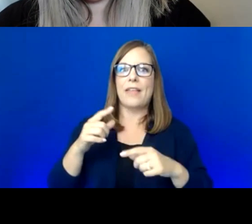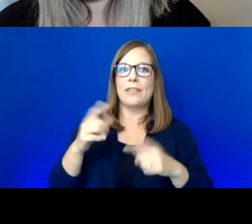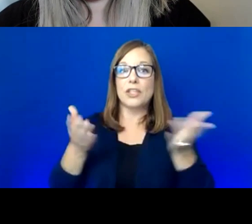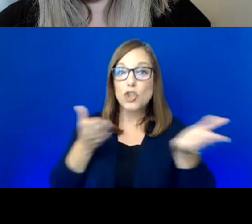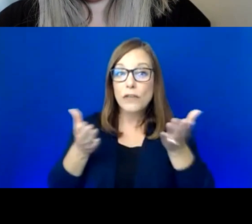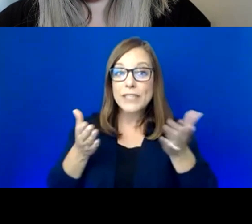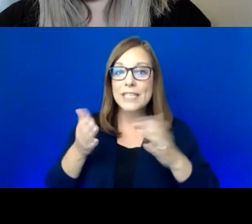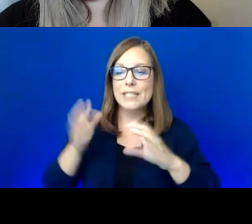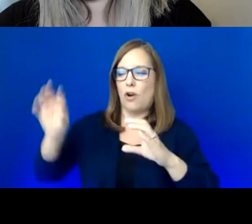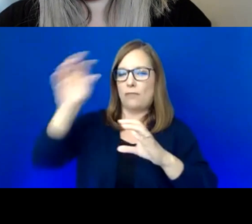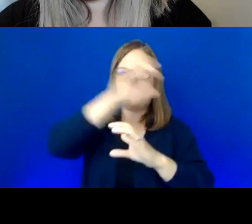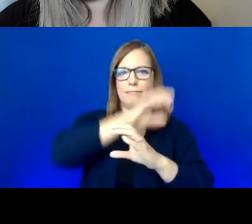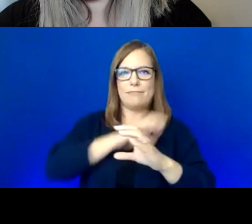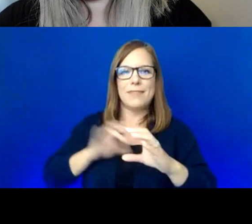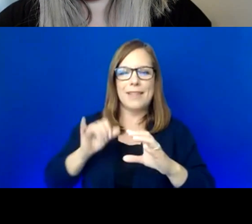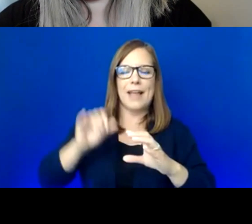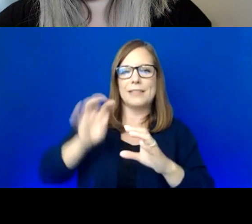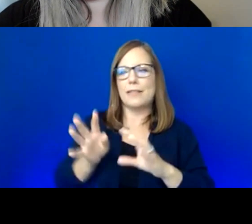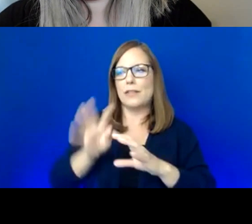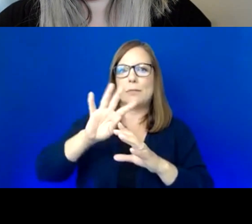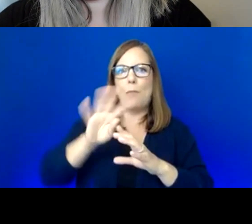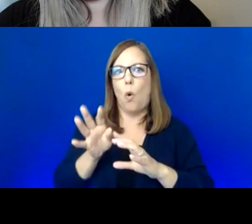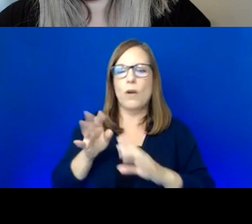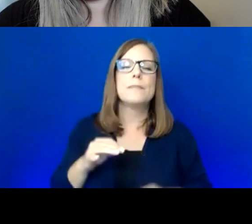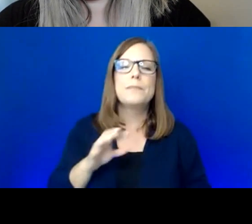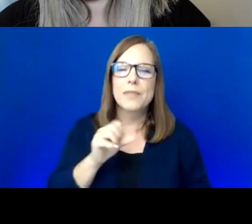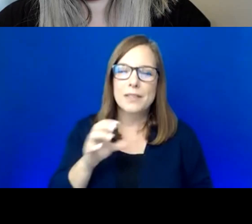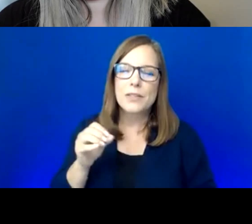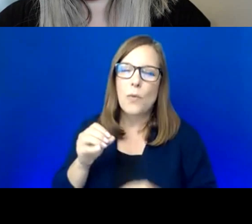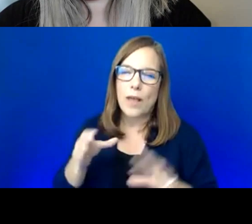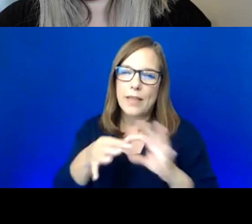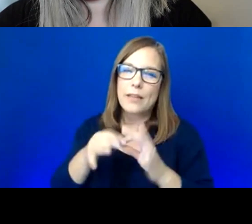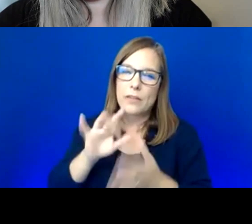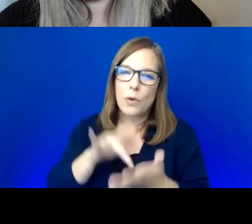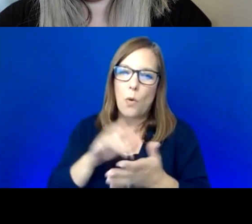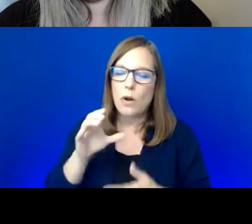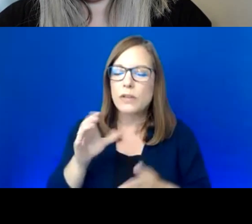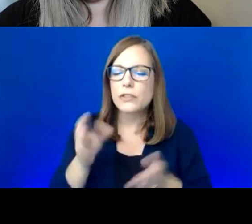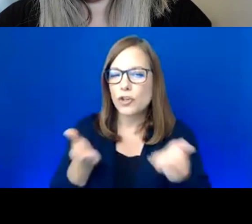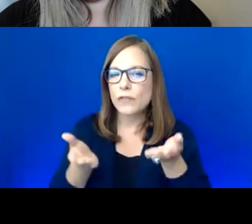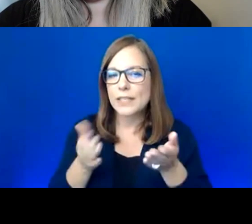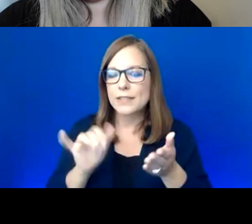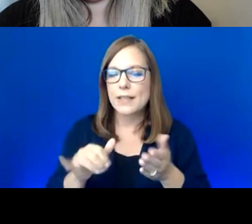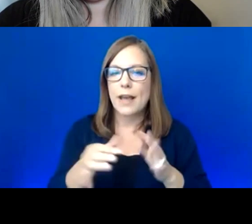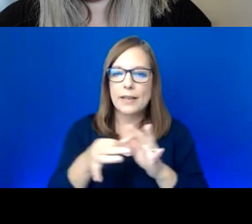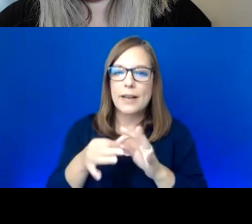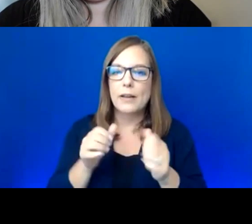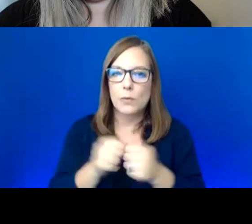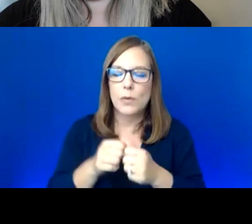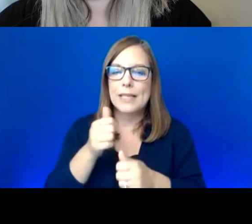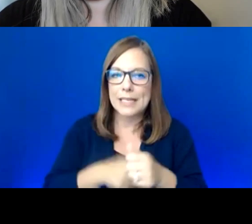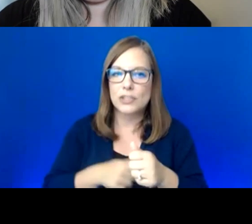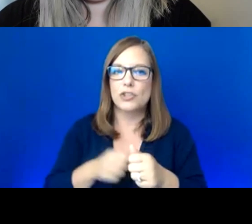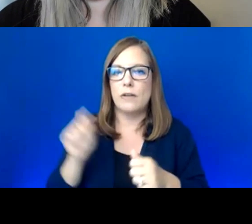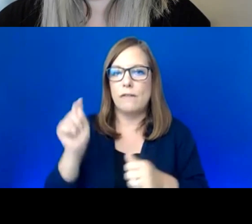with, and those core services that connect, the ADRC core services that connect to all of those partners as well.